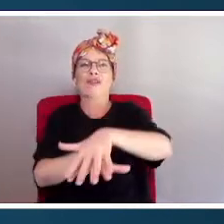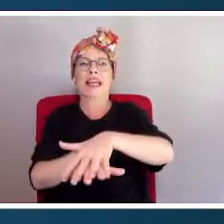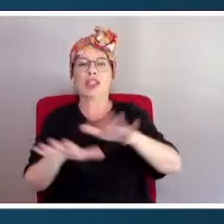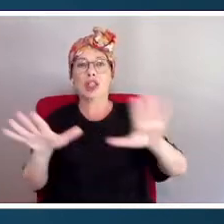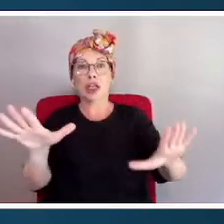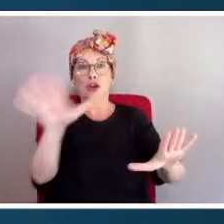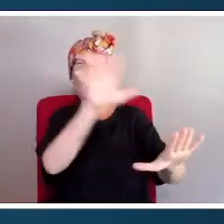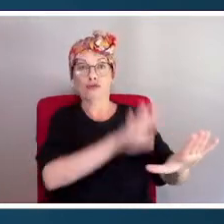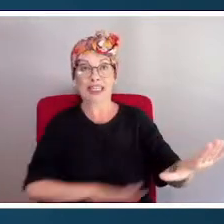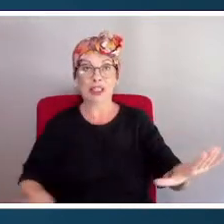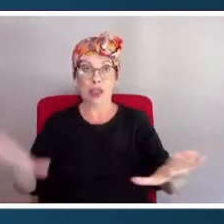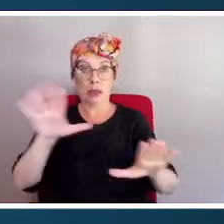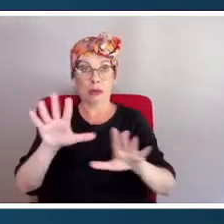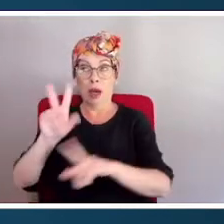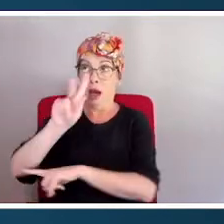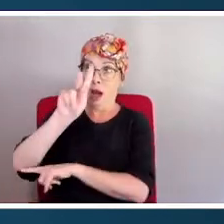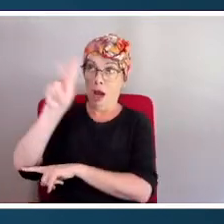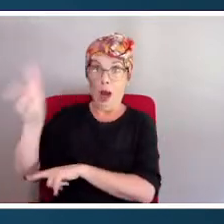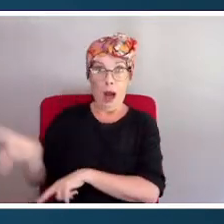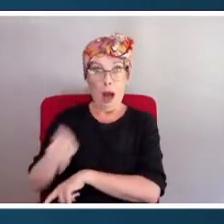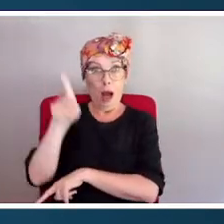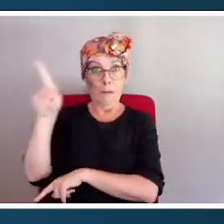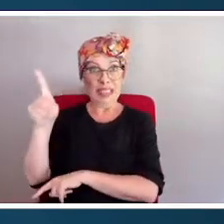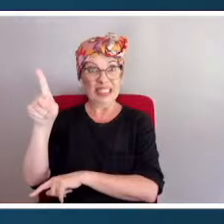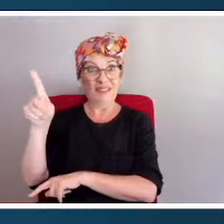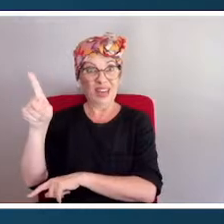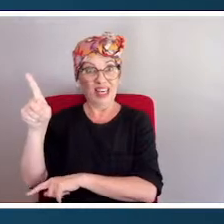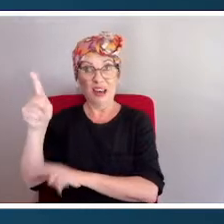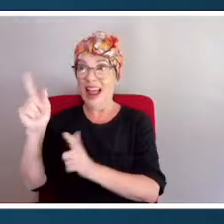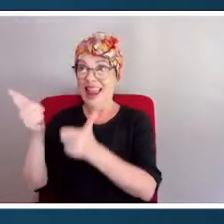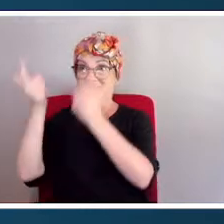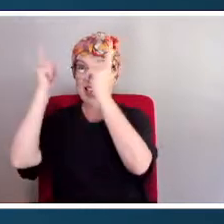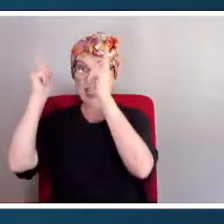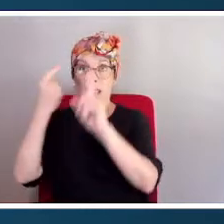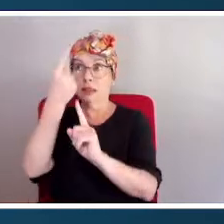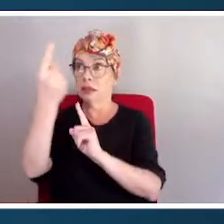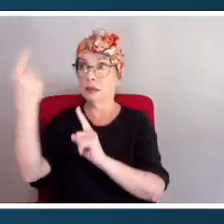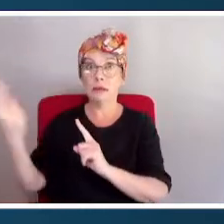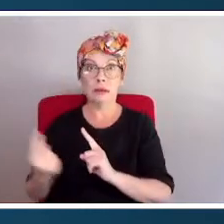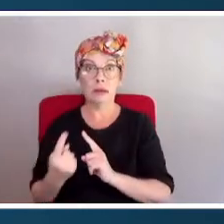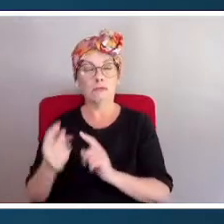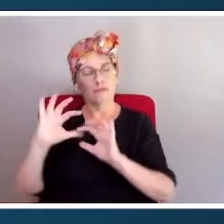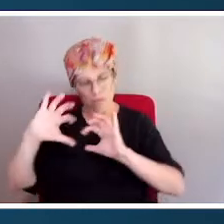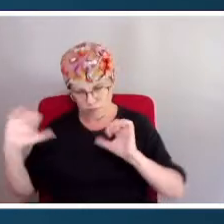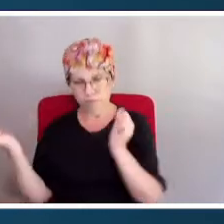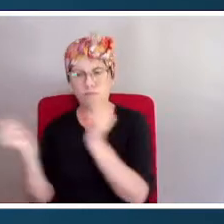unanimous that this is an idea whose time has come.